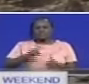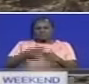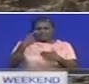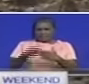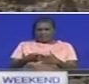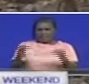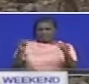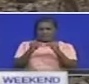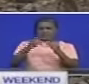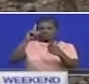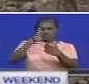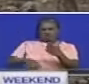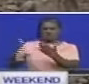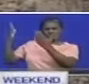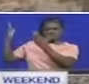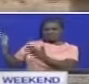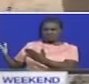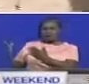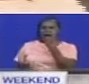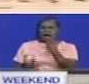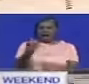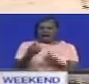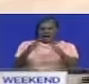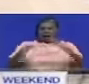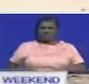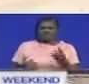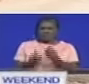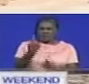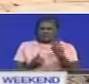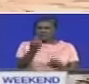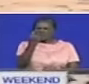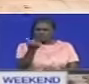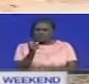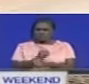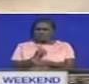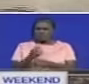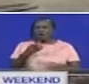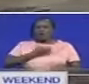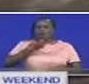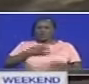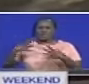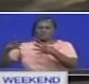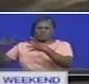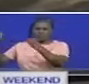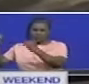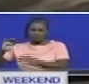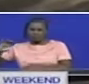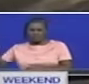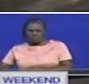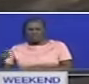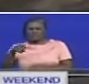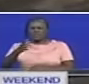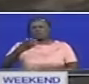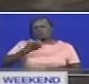these houses torched hours earlier. Their owners have fled town. The houses could have either belonged